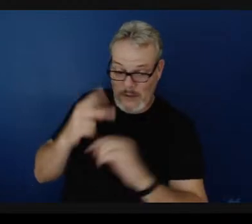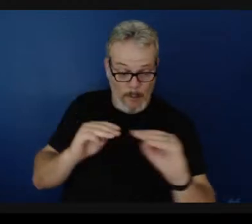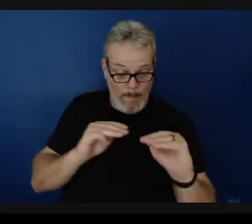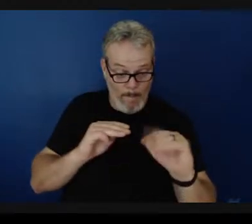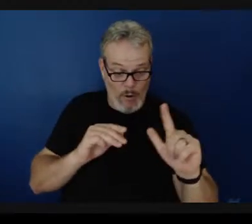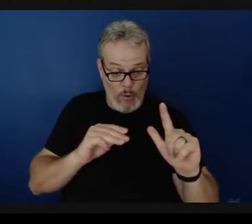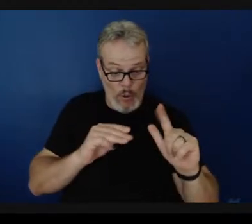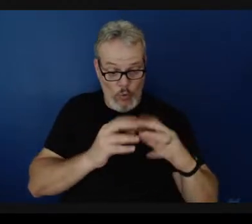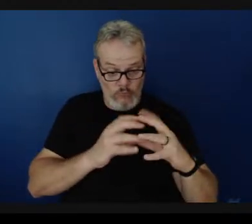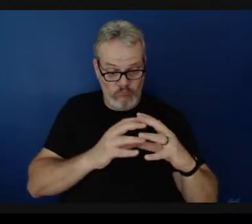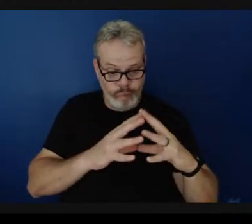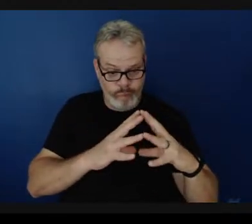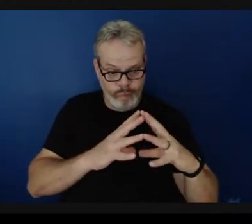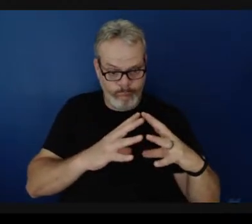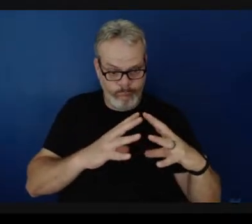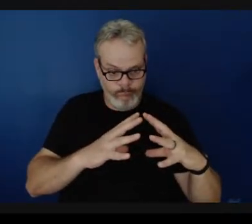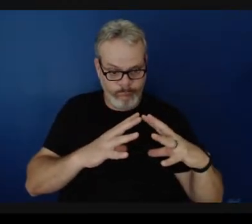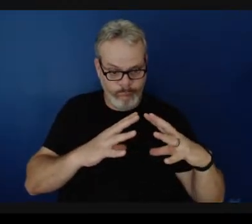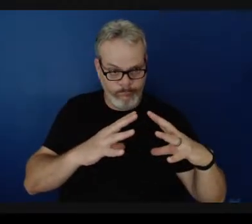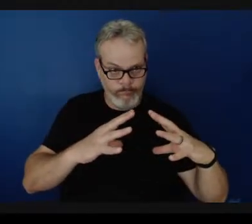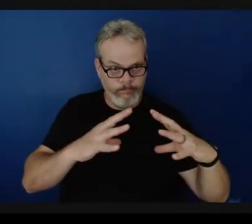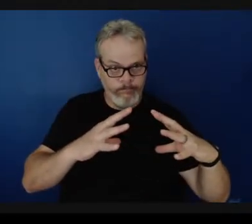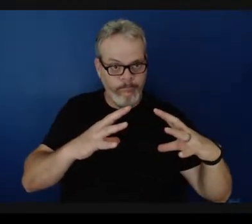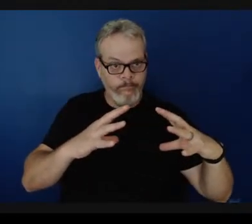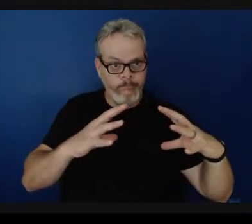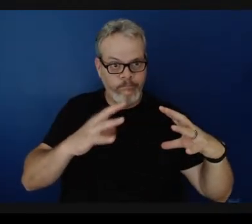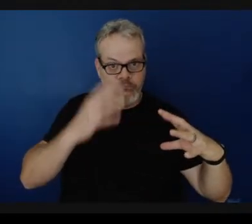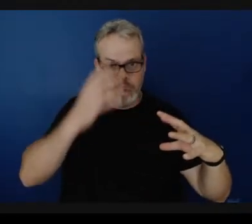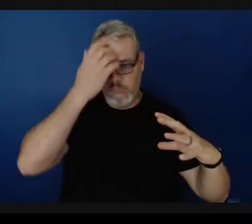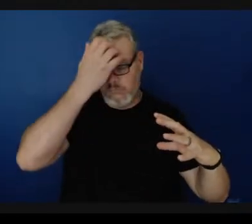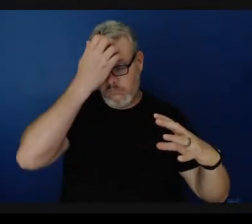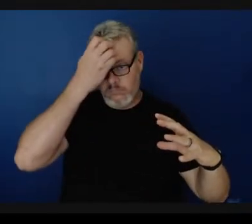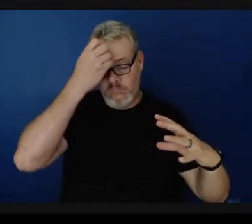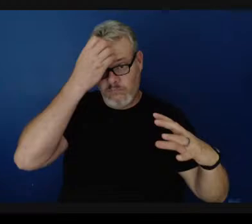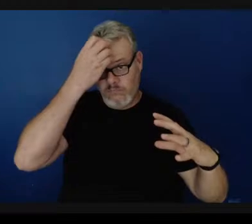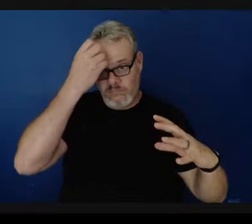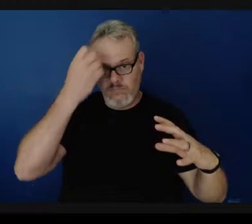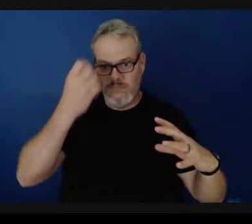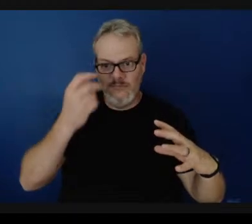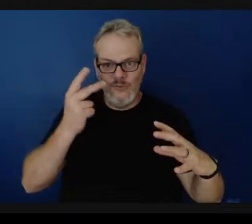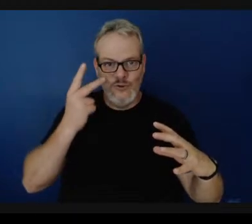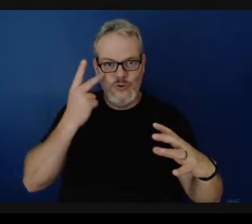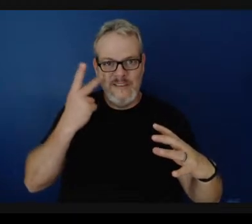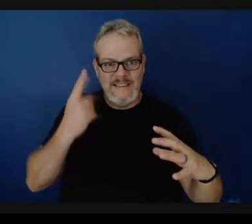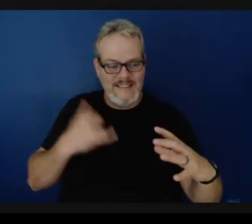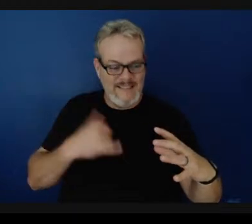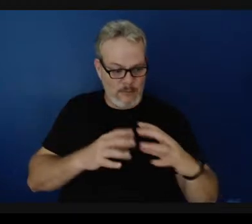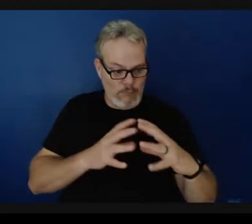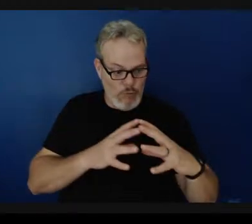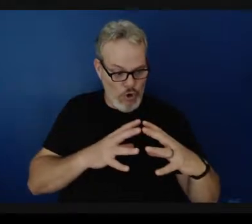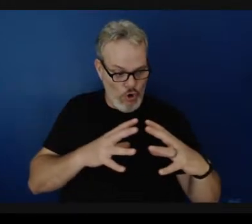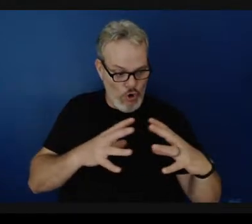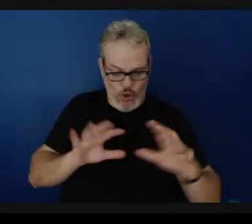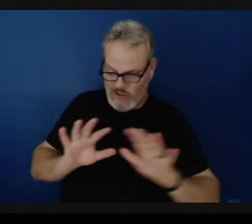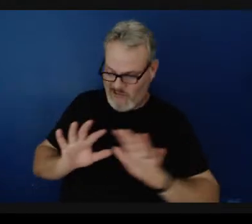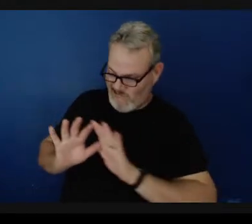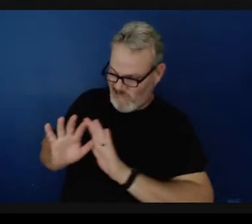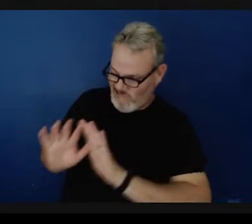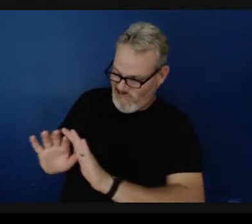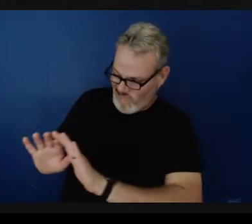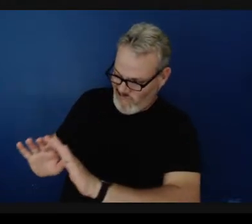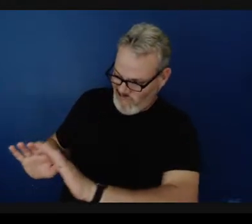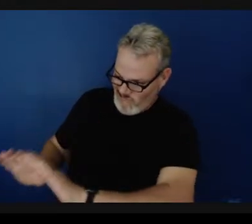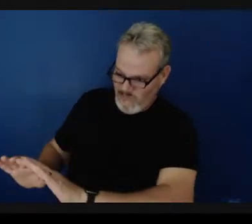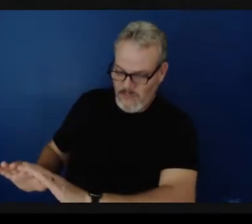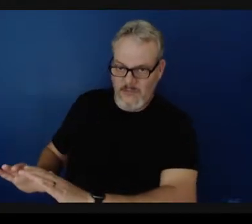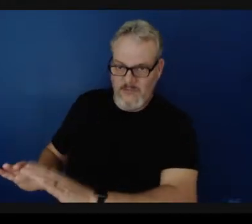this graph of the stress, how it pushes on Kilauea. And so it's feeling the push more and more and more. And eventually it actually shuts all the